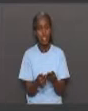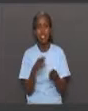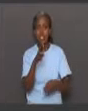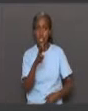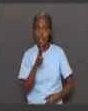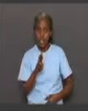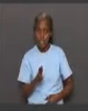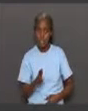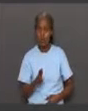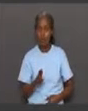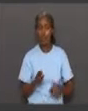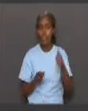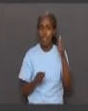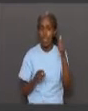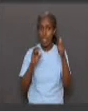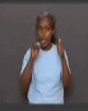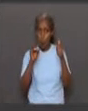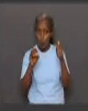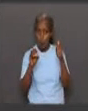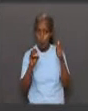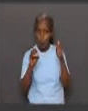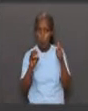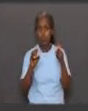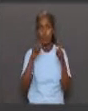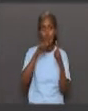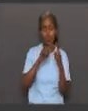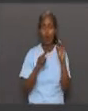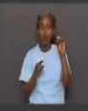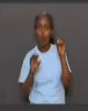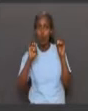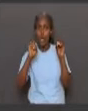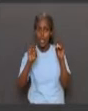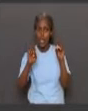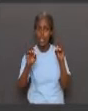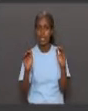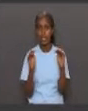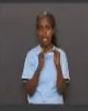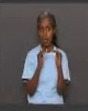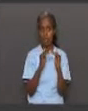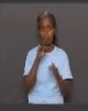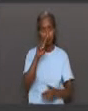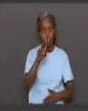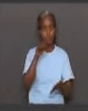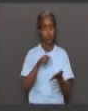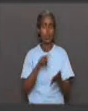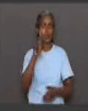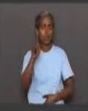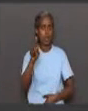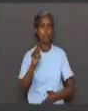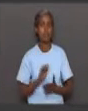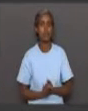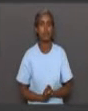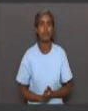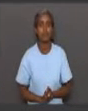the ratio of AO to OE is 2:1.